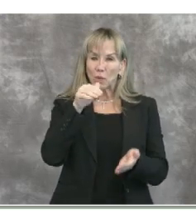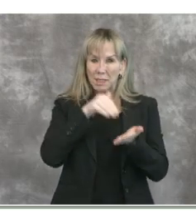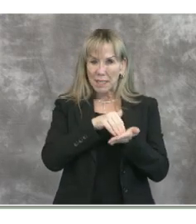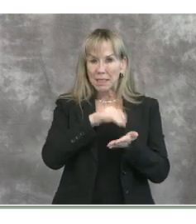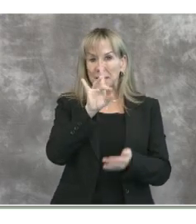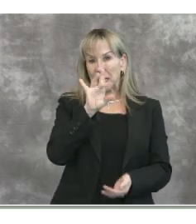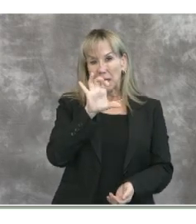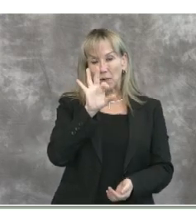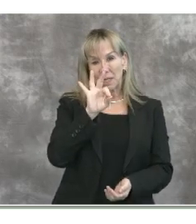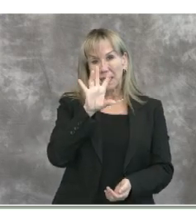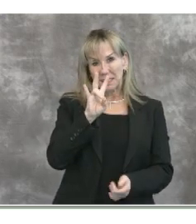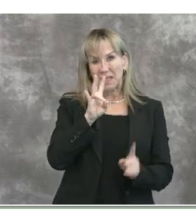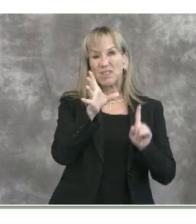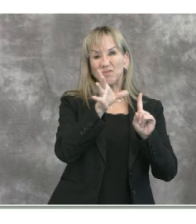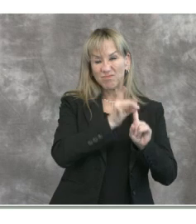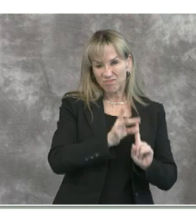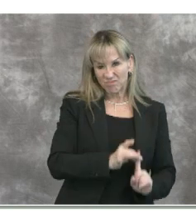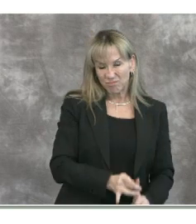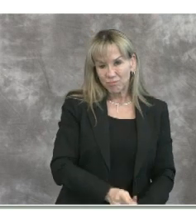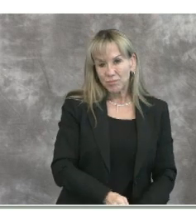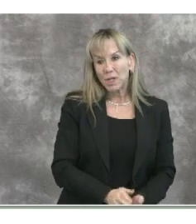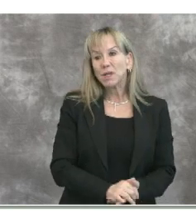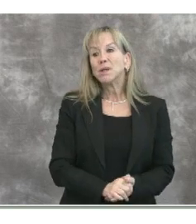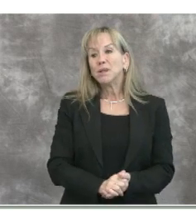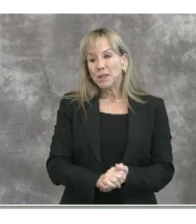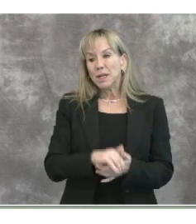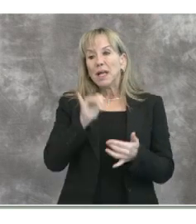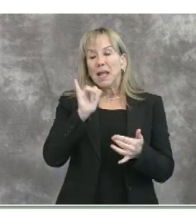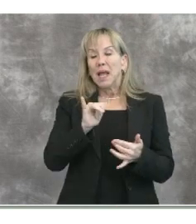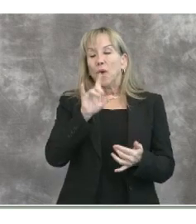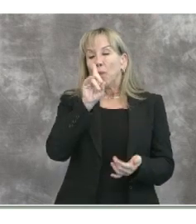33,897 positive cases in California, which includes